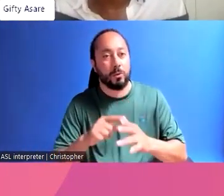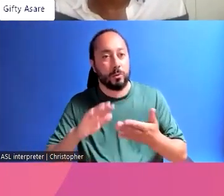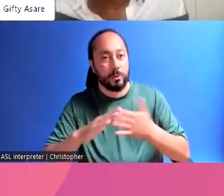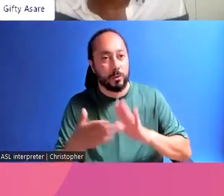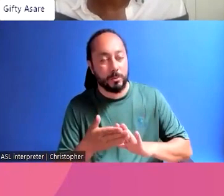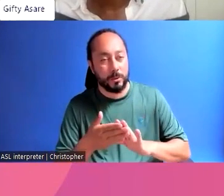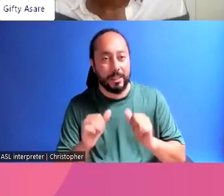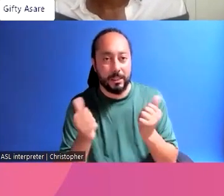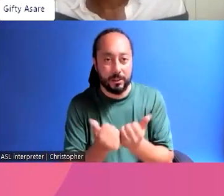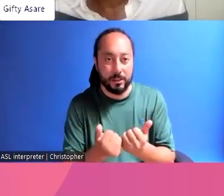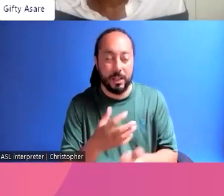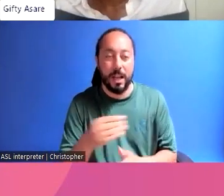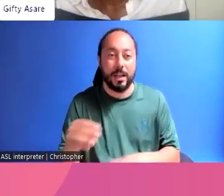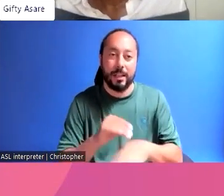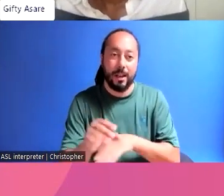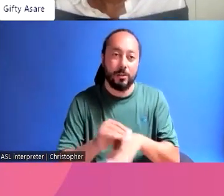counseling services.